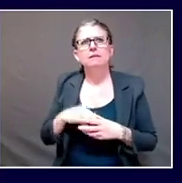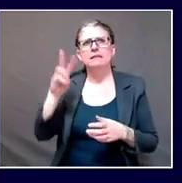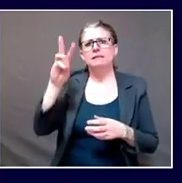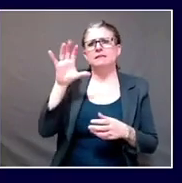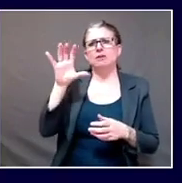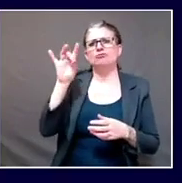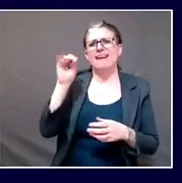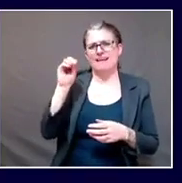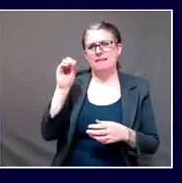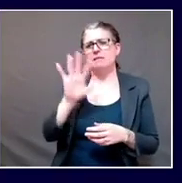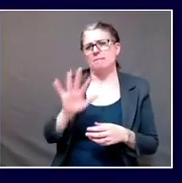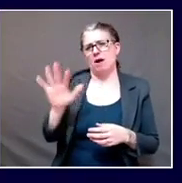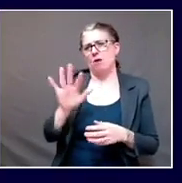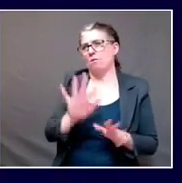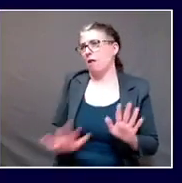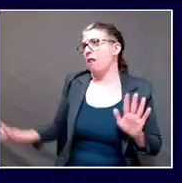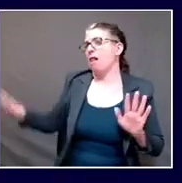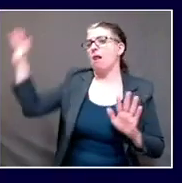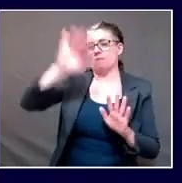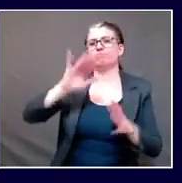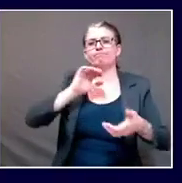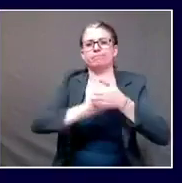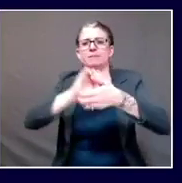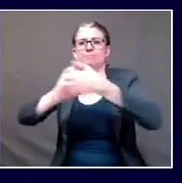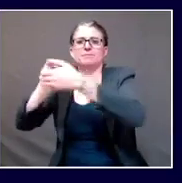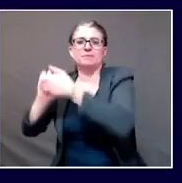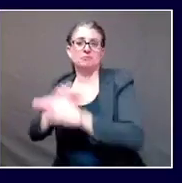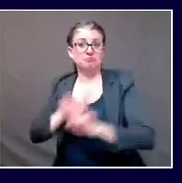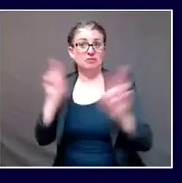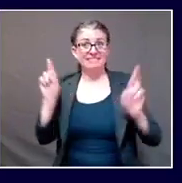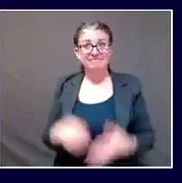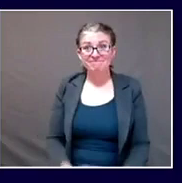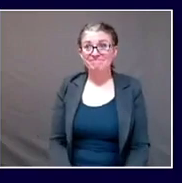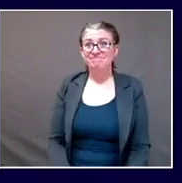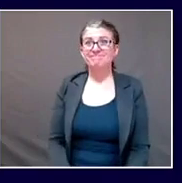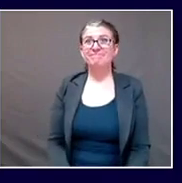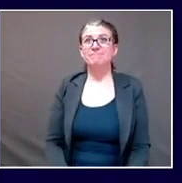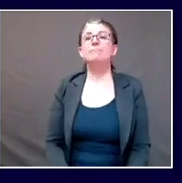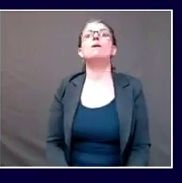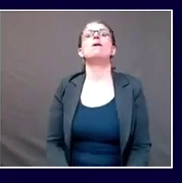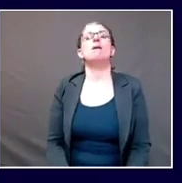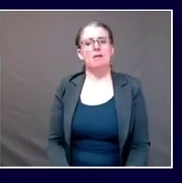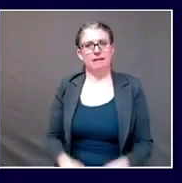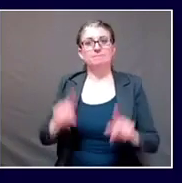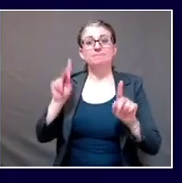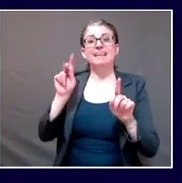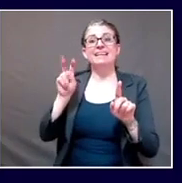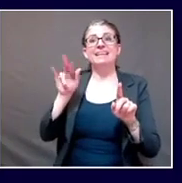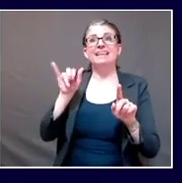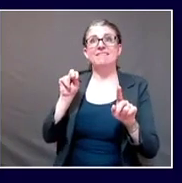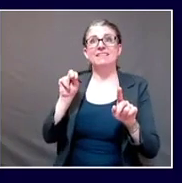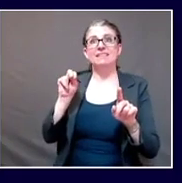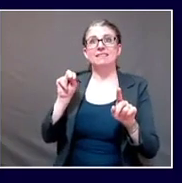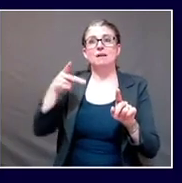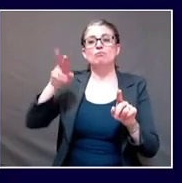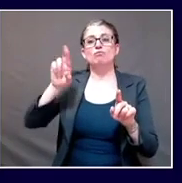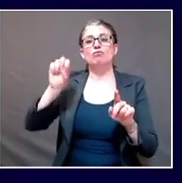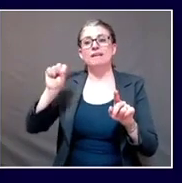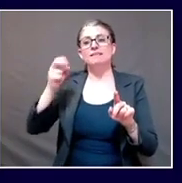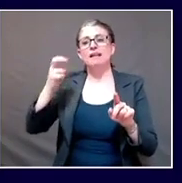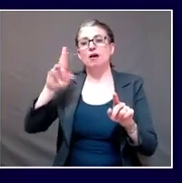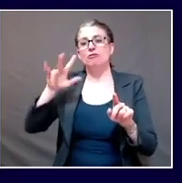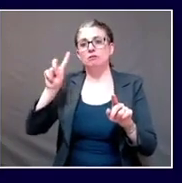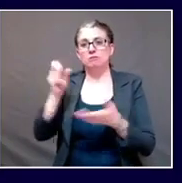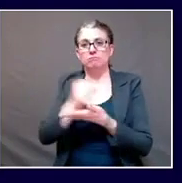I'm going to turn over to Kevin Miller at the Press Herald. Great. Thank you so much. First question is for